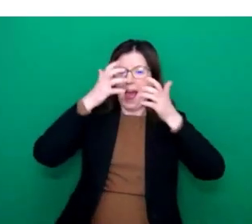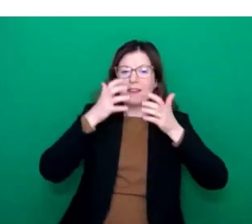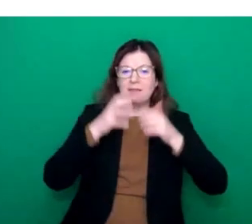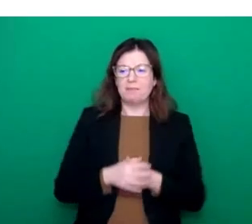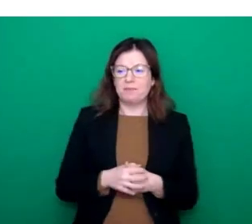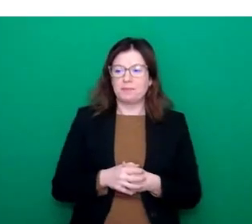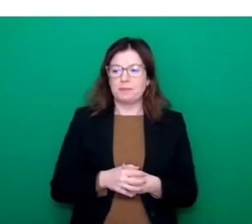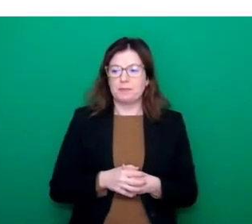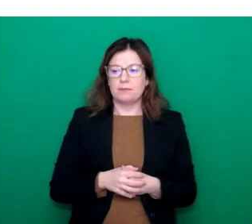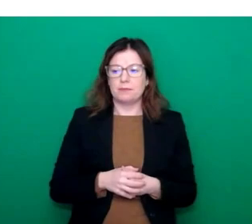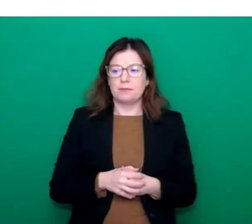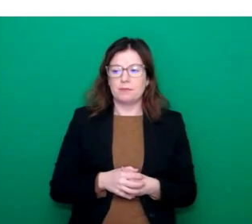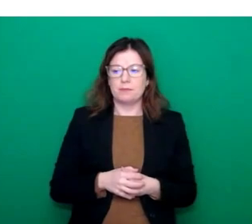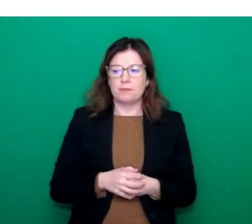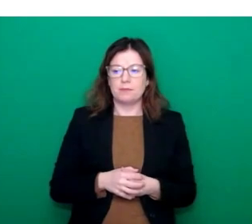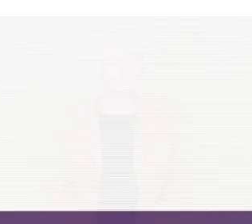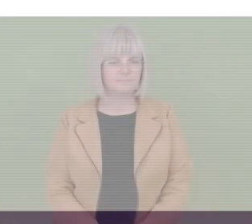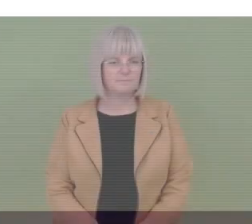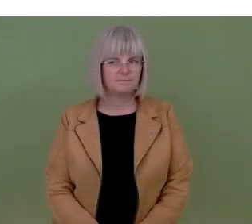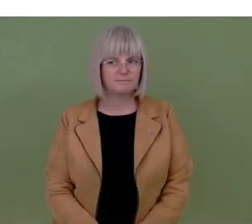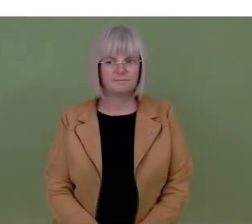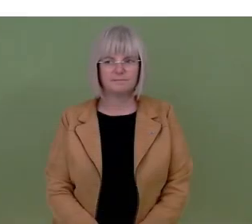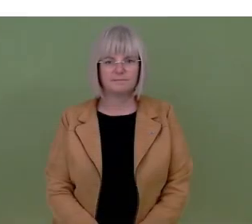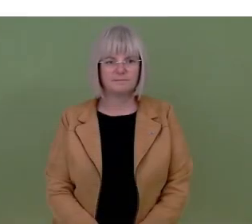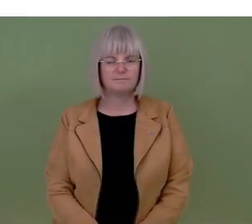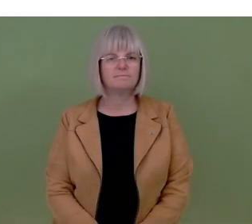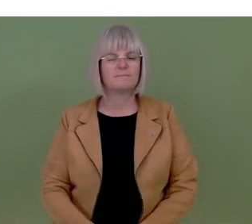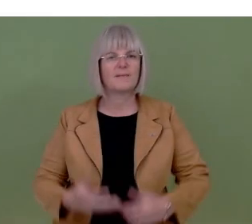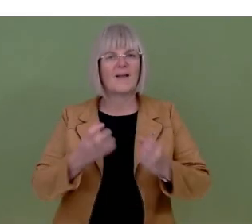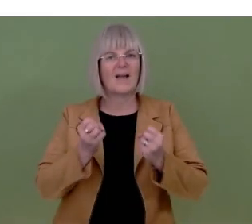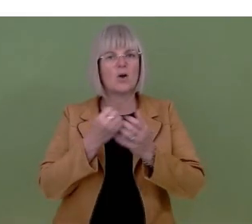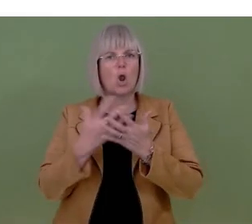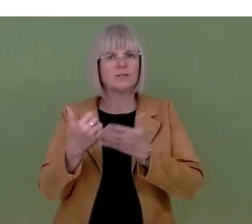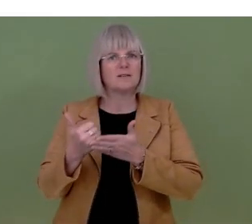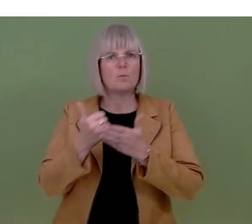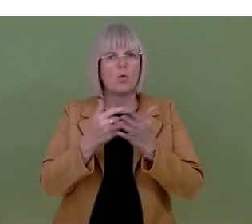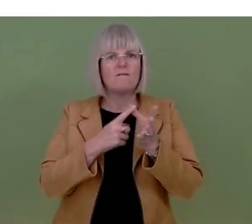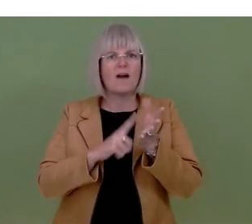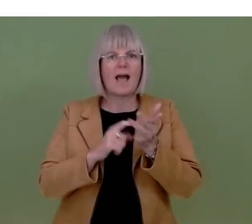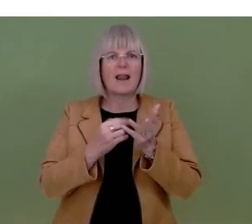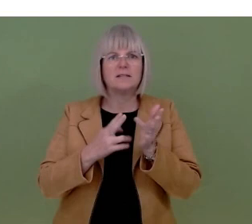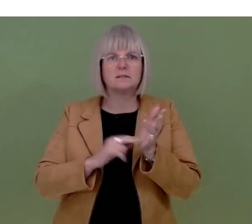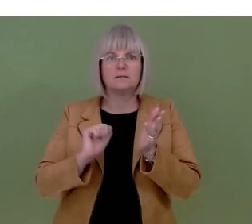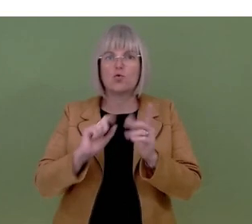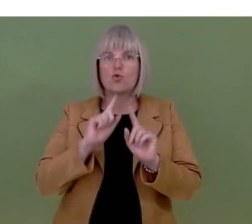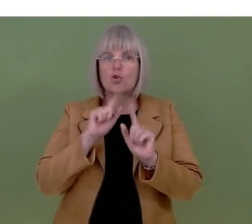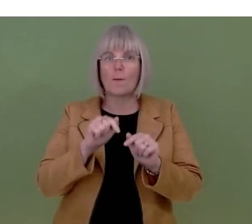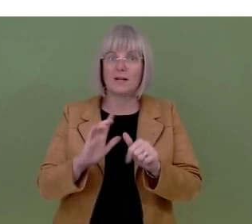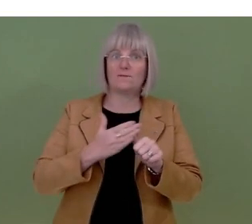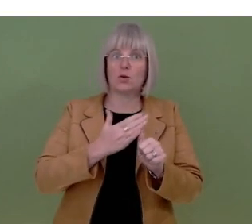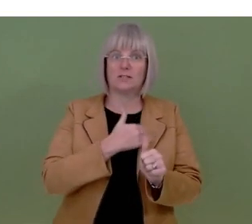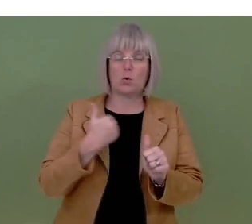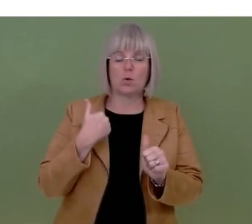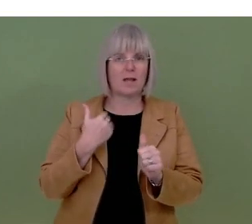all, there's lots of support for Alison's comment right at the beginning, which all of the speakers have picked up on, that about making all